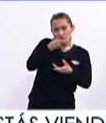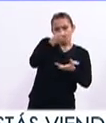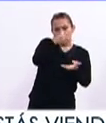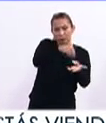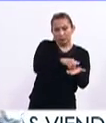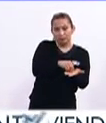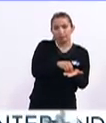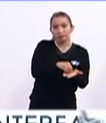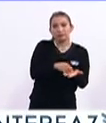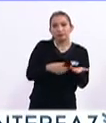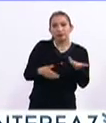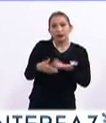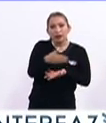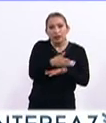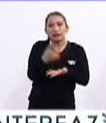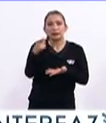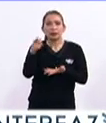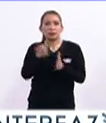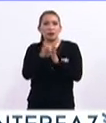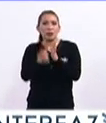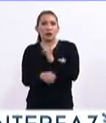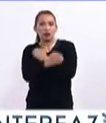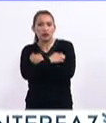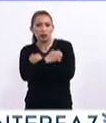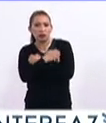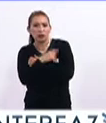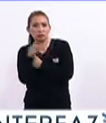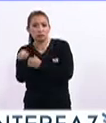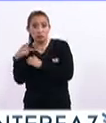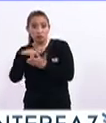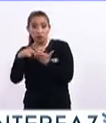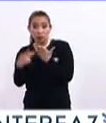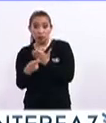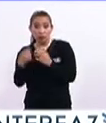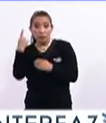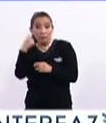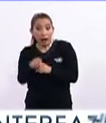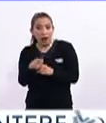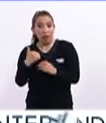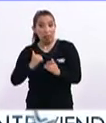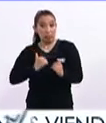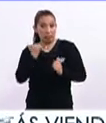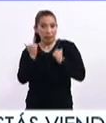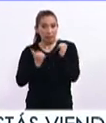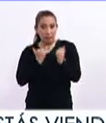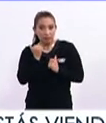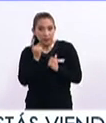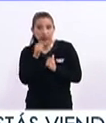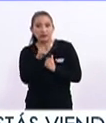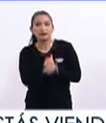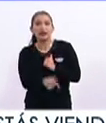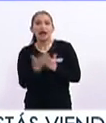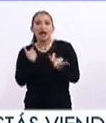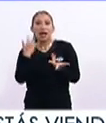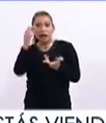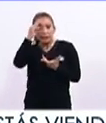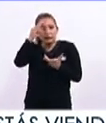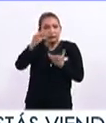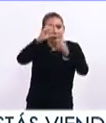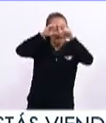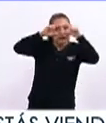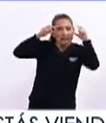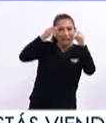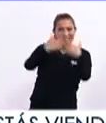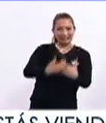that conversation. In the case of education, I have a project right now when we're, leveraging AI and technology to